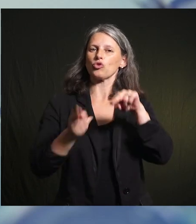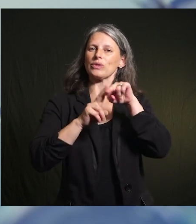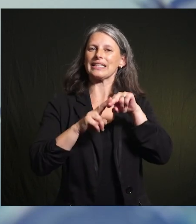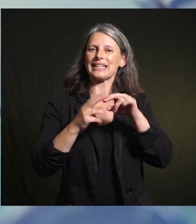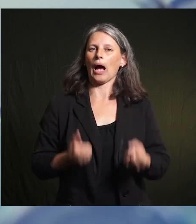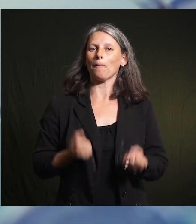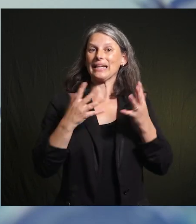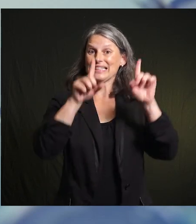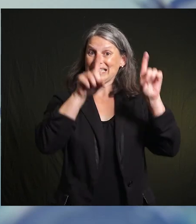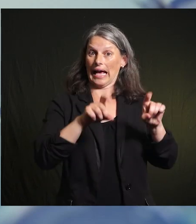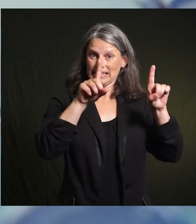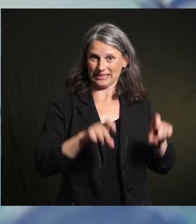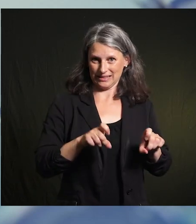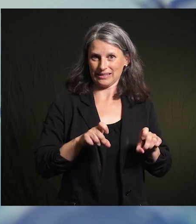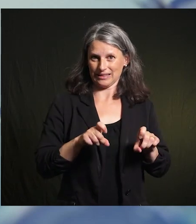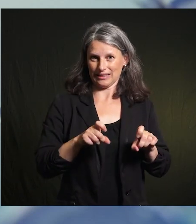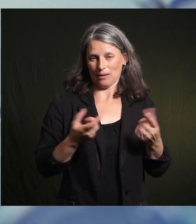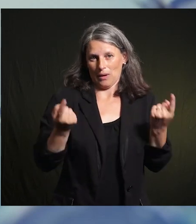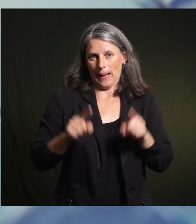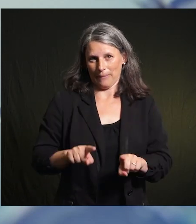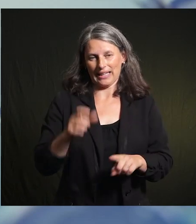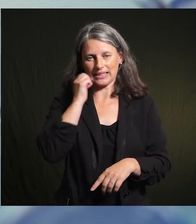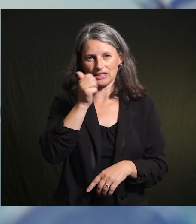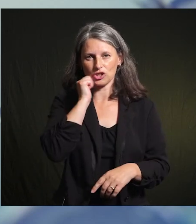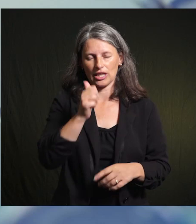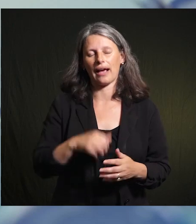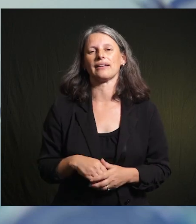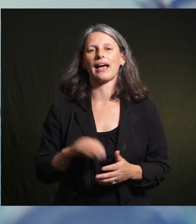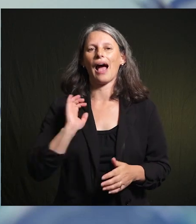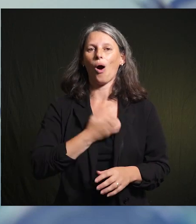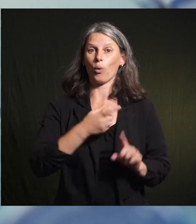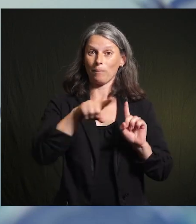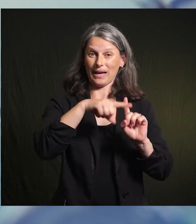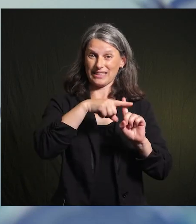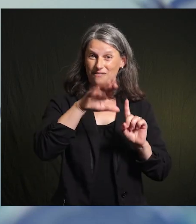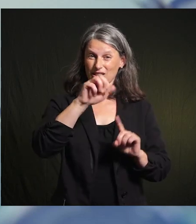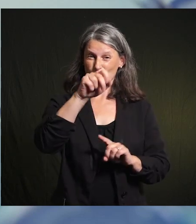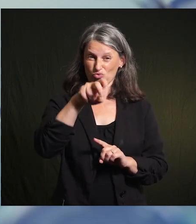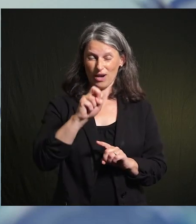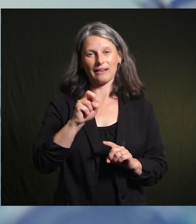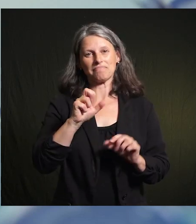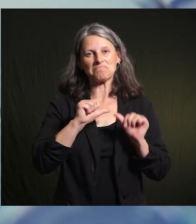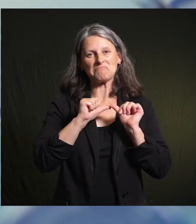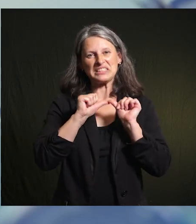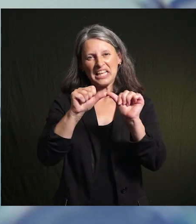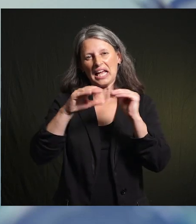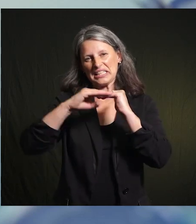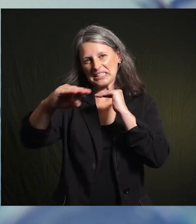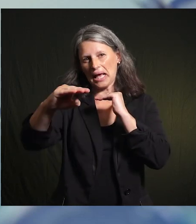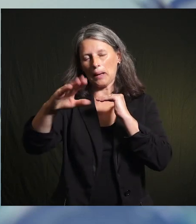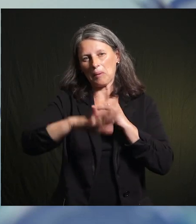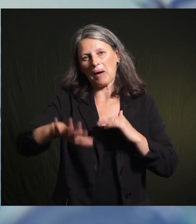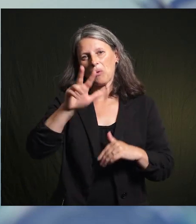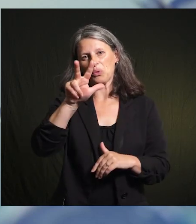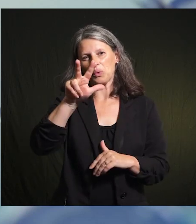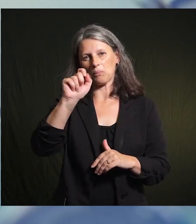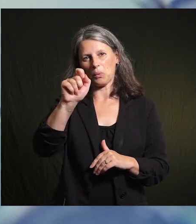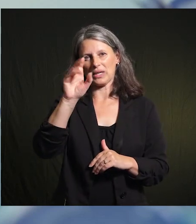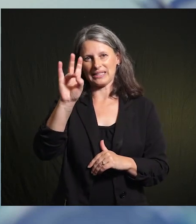in the number of tests being performed each day, our positivity rate is staying largely the same at